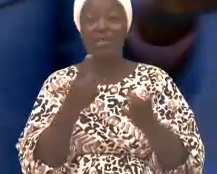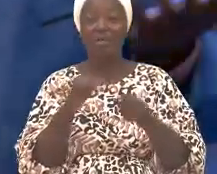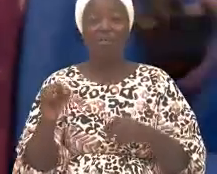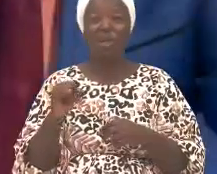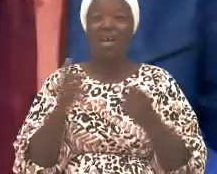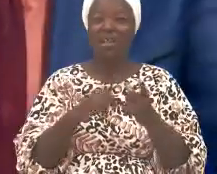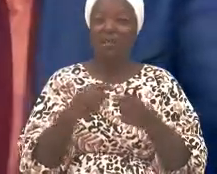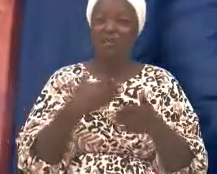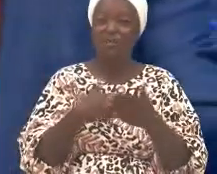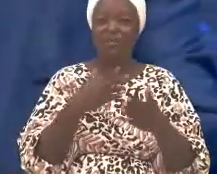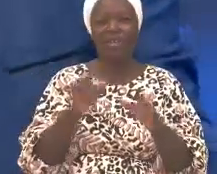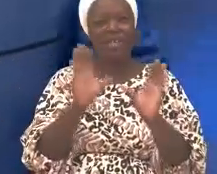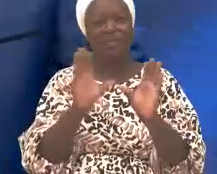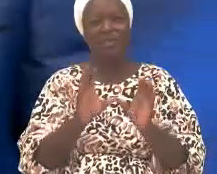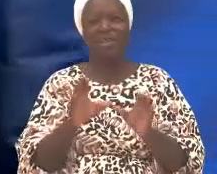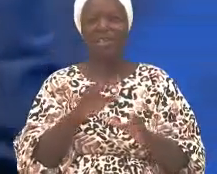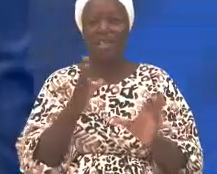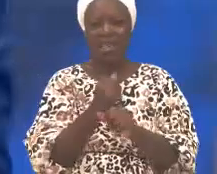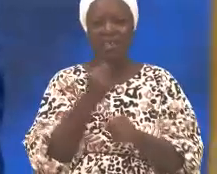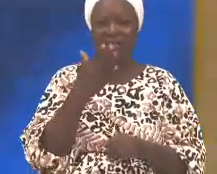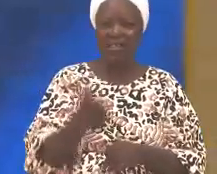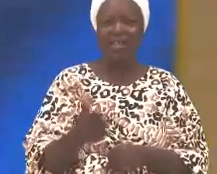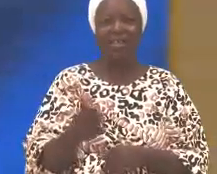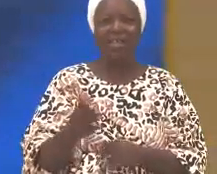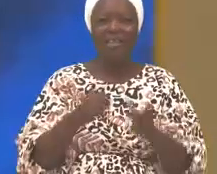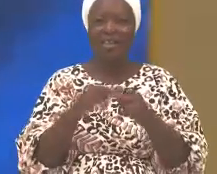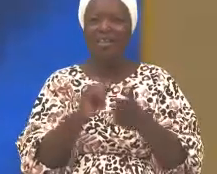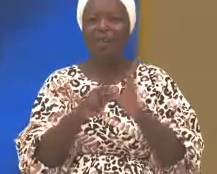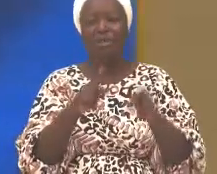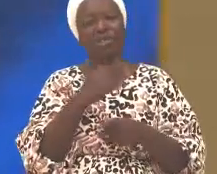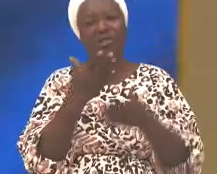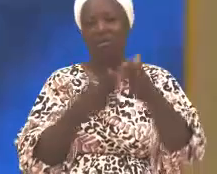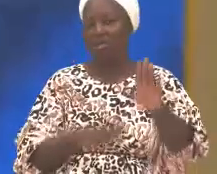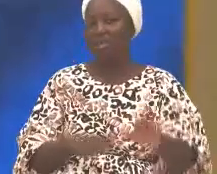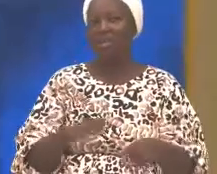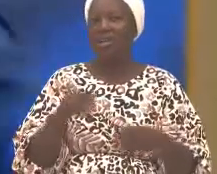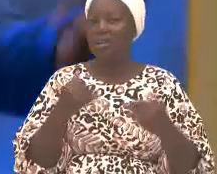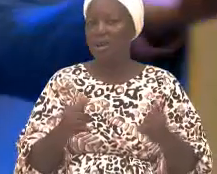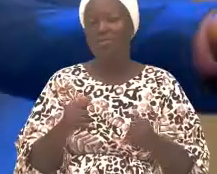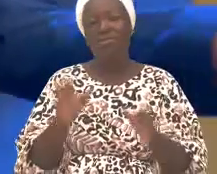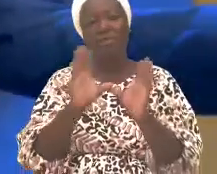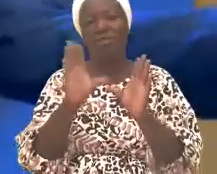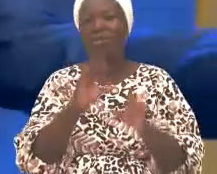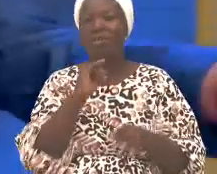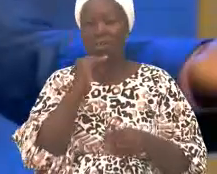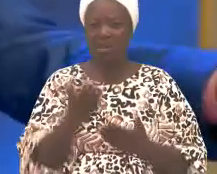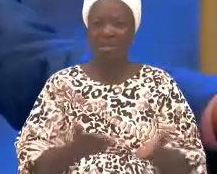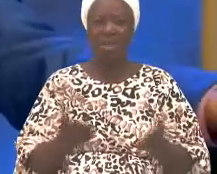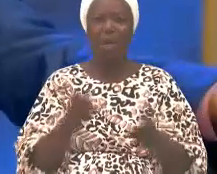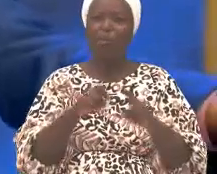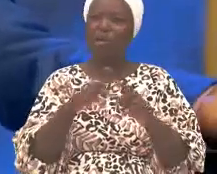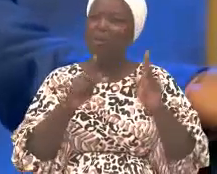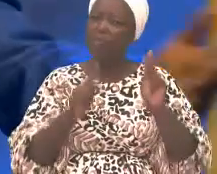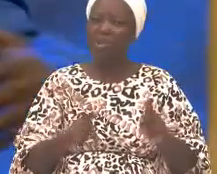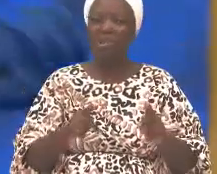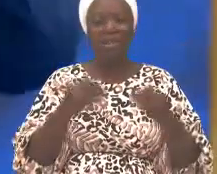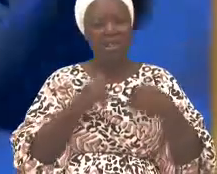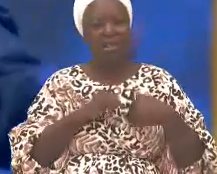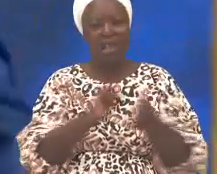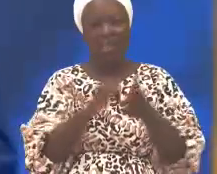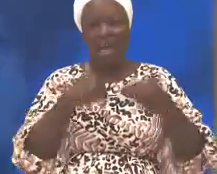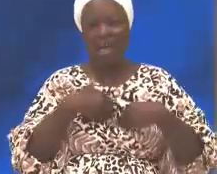Before the certificate gets there, the fellow is dead. Now certificate is there, but the person having the